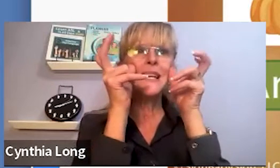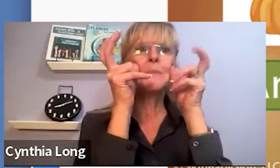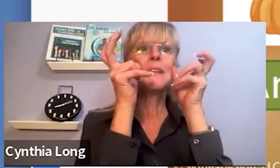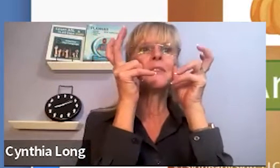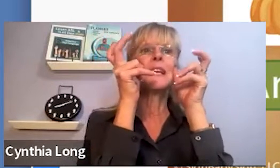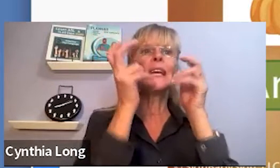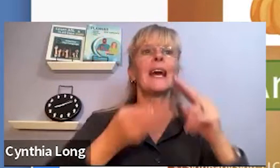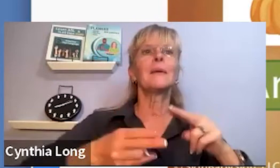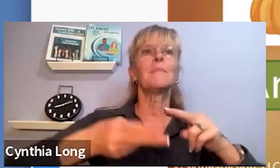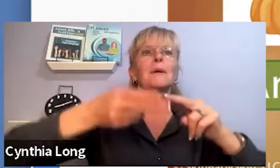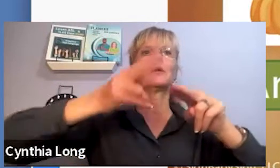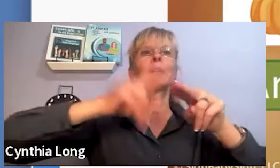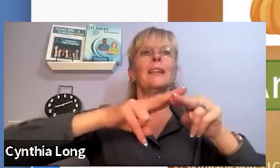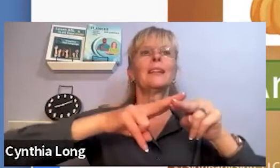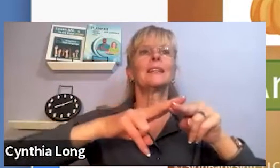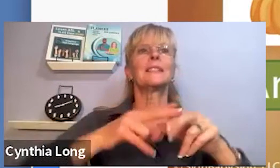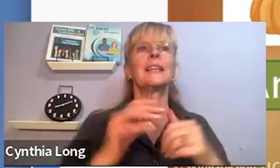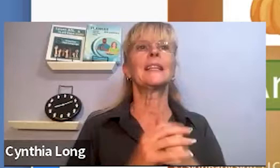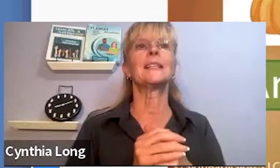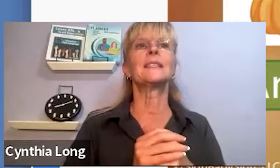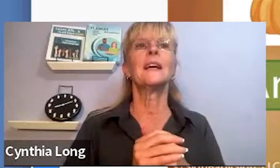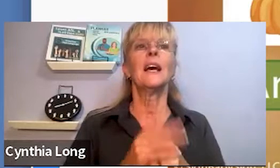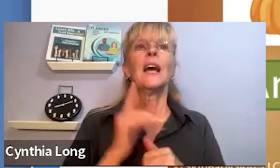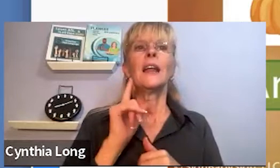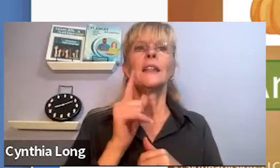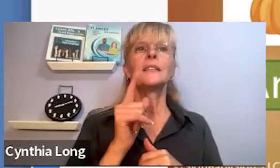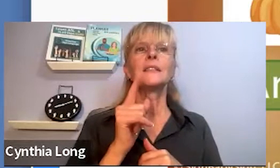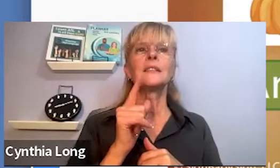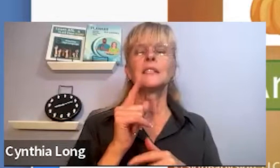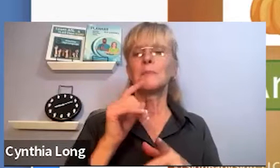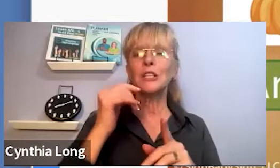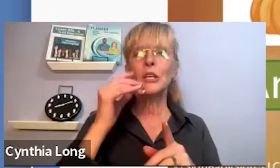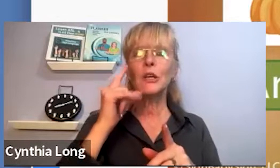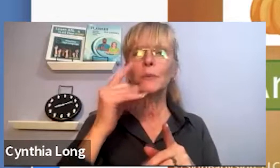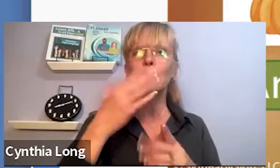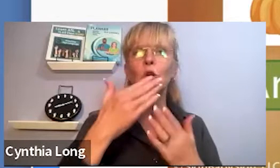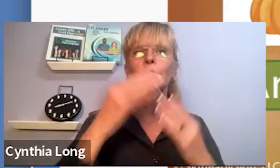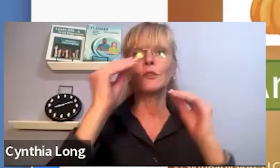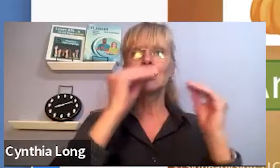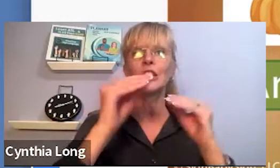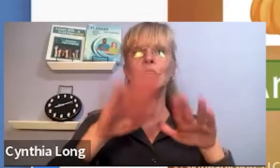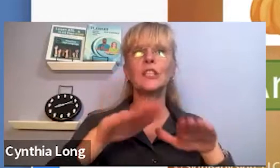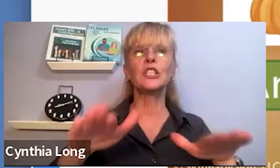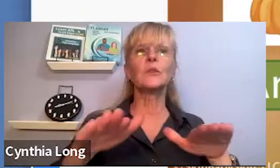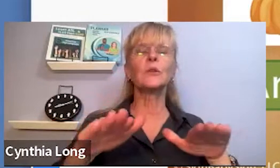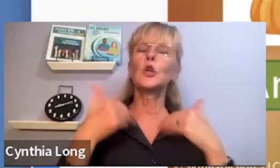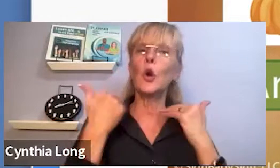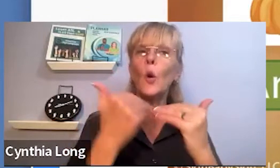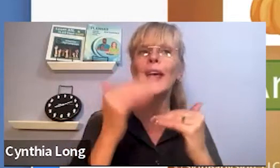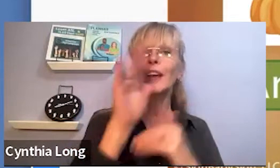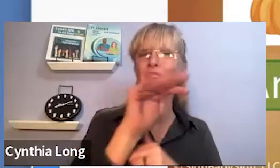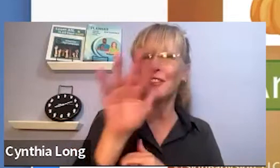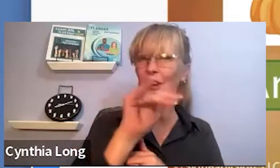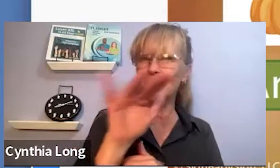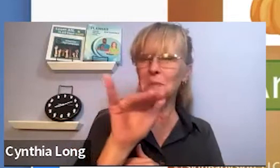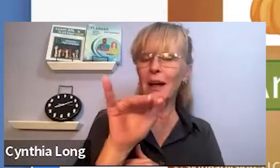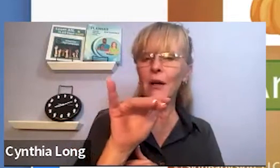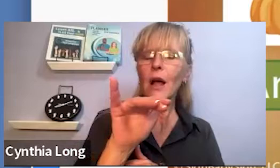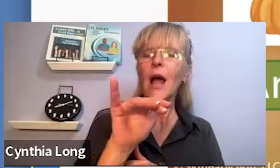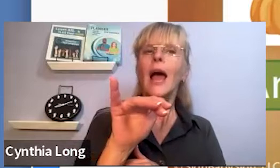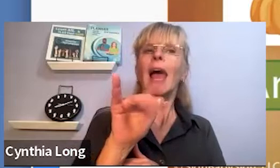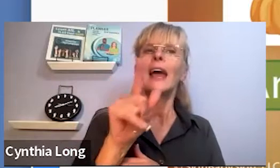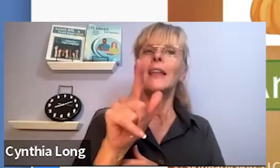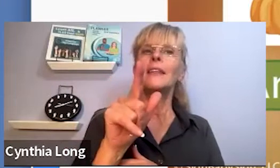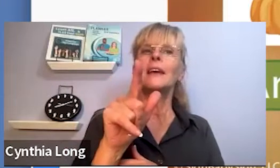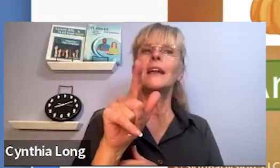can receptively kind of build in things like this. And this is especially going to be good if you're teaching the children. You go ahead and you finger